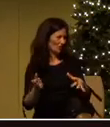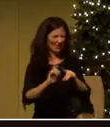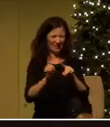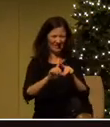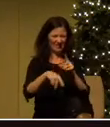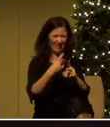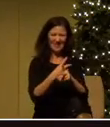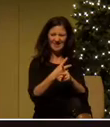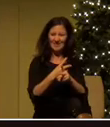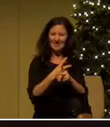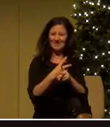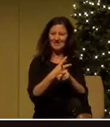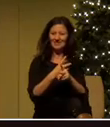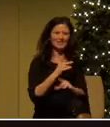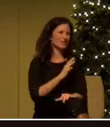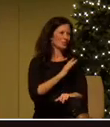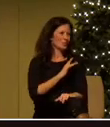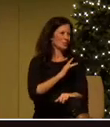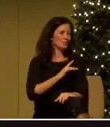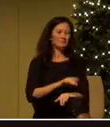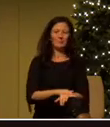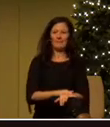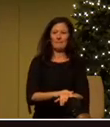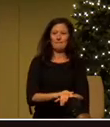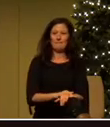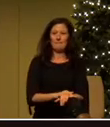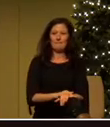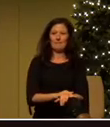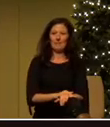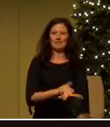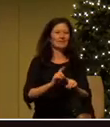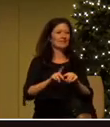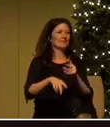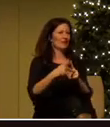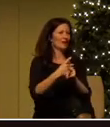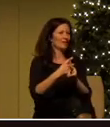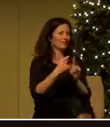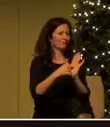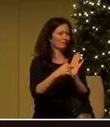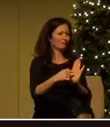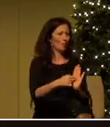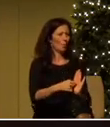givers that they highlighted there.